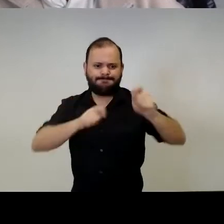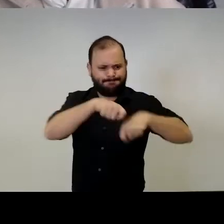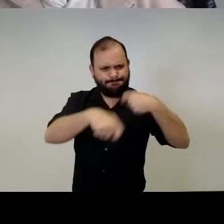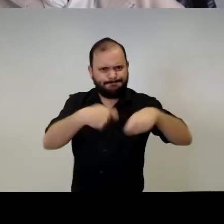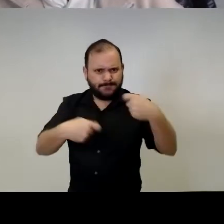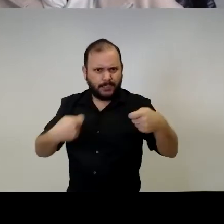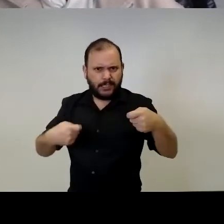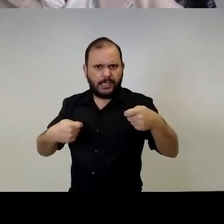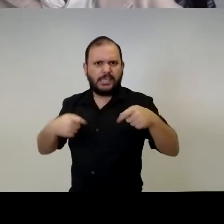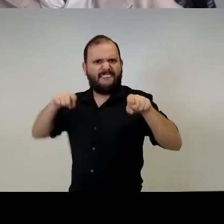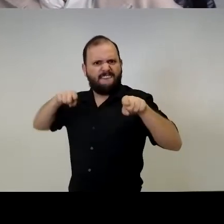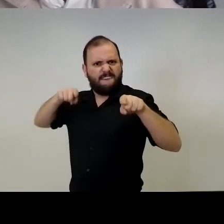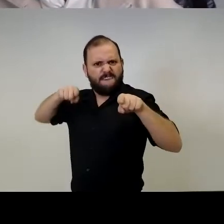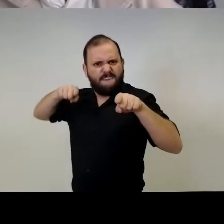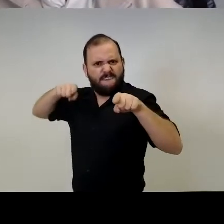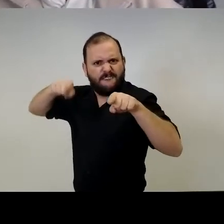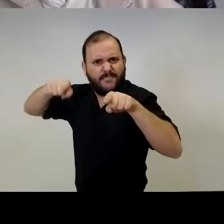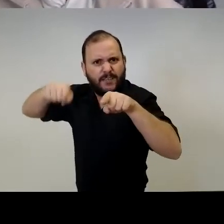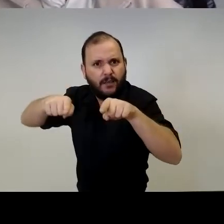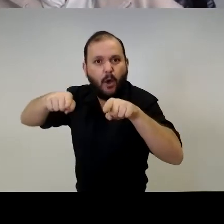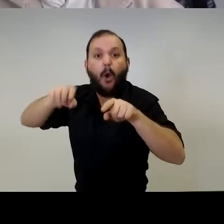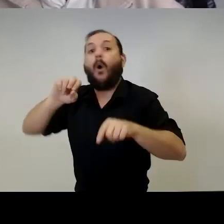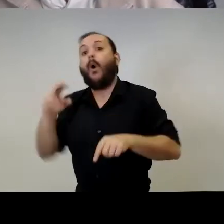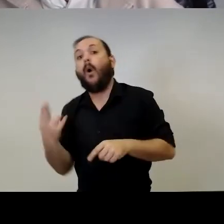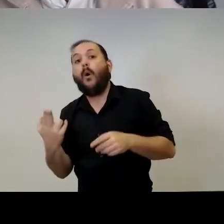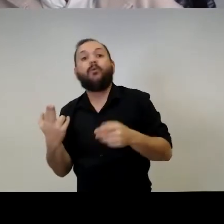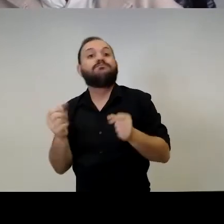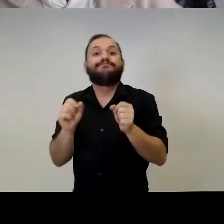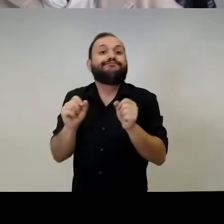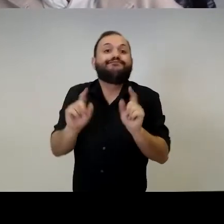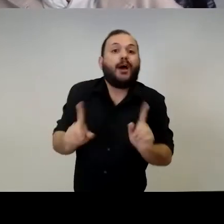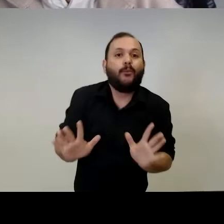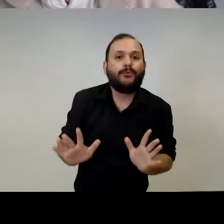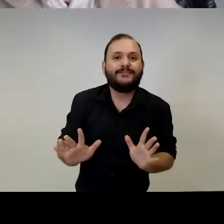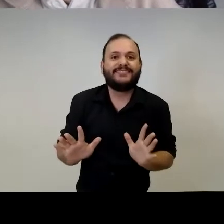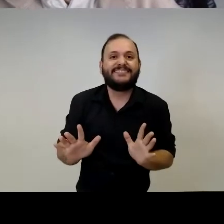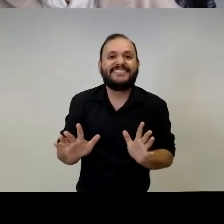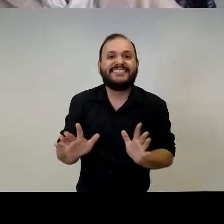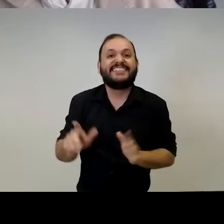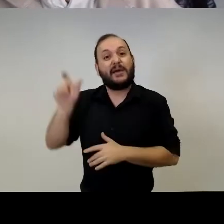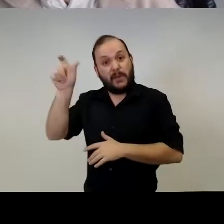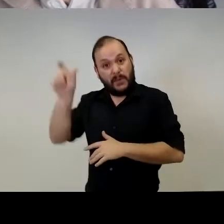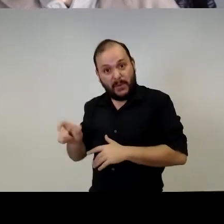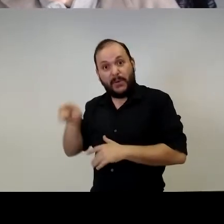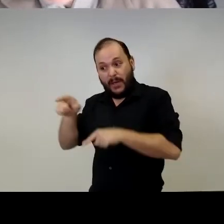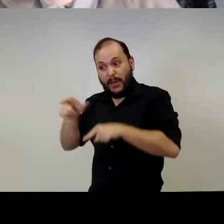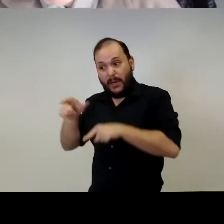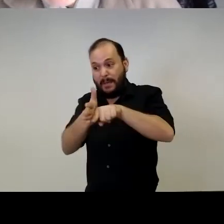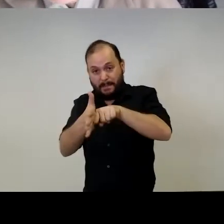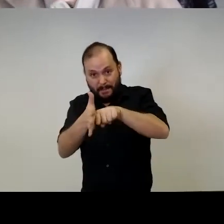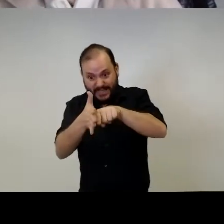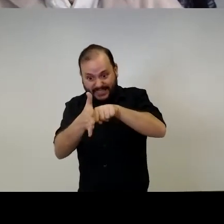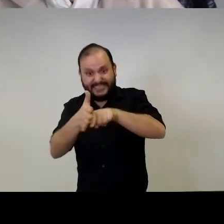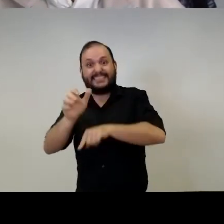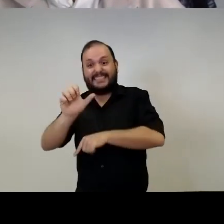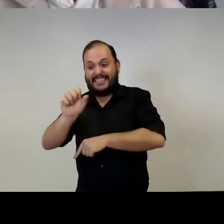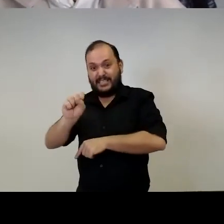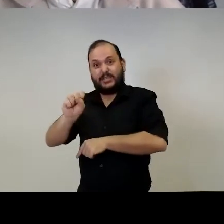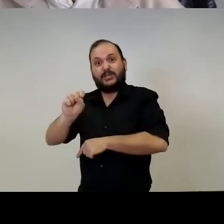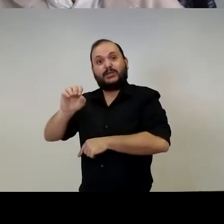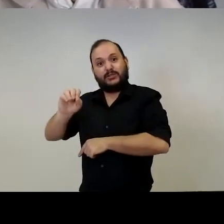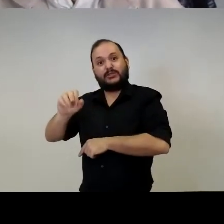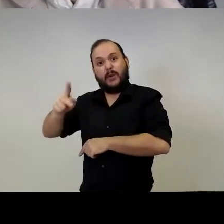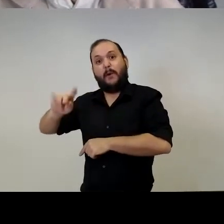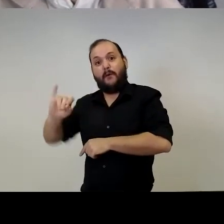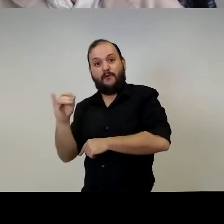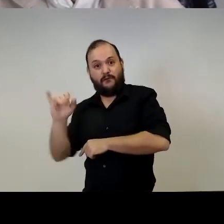to the small study done by Sophie Pointurier-Pournin for her MA and also